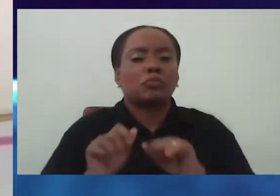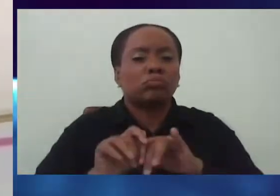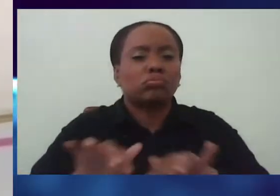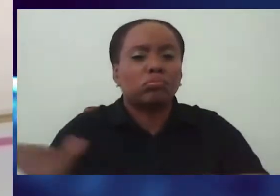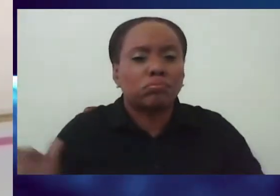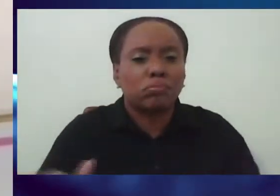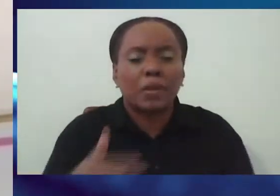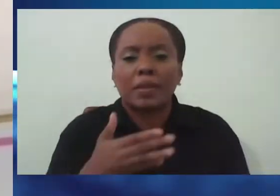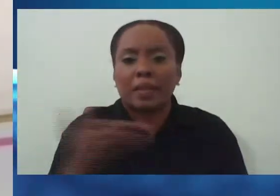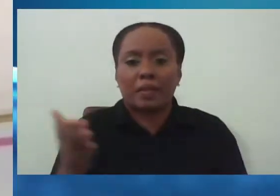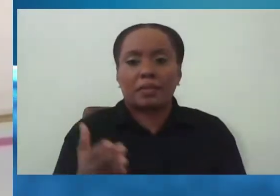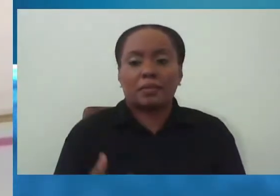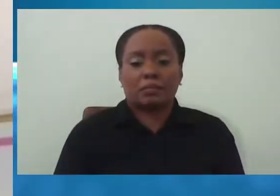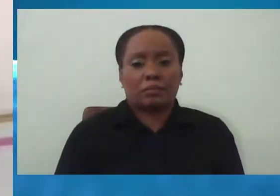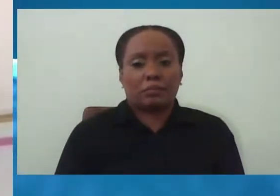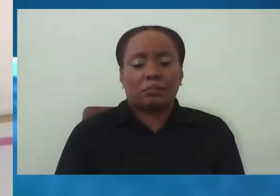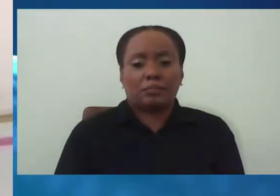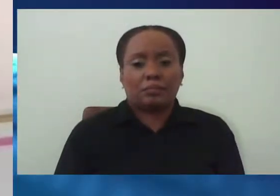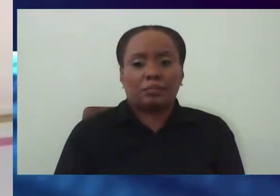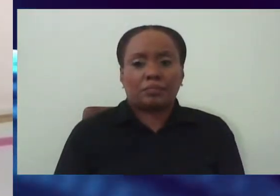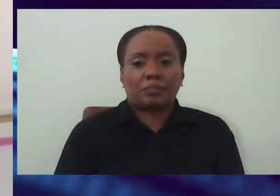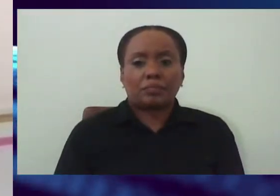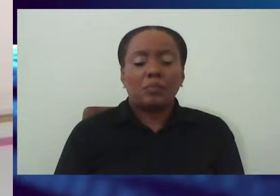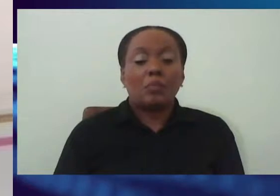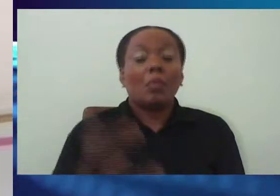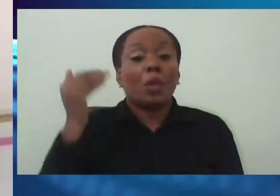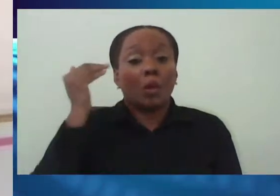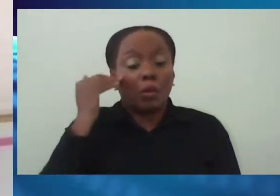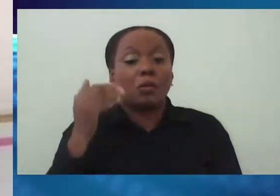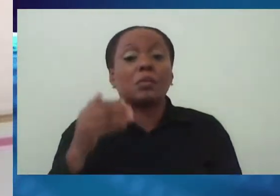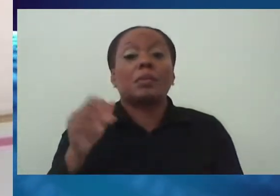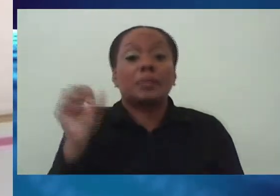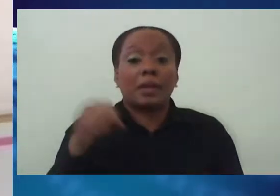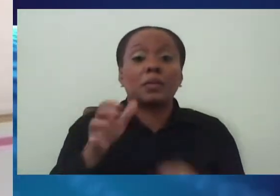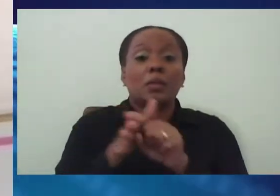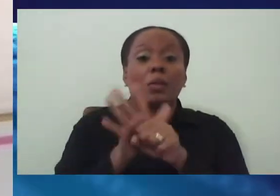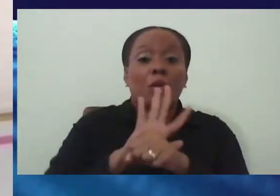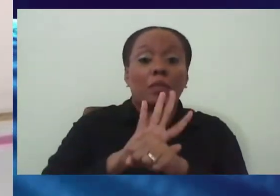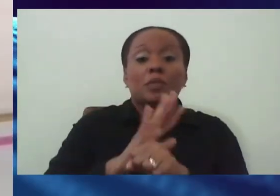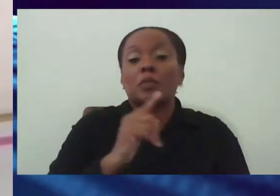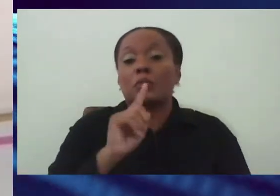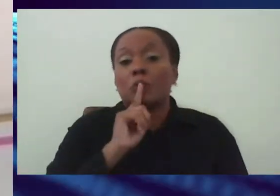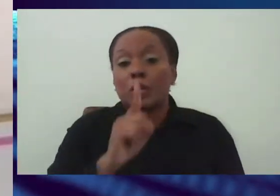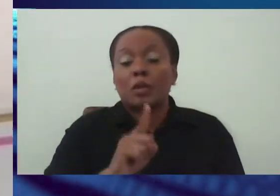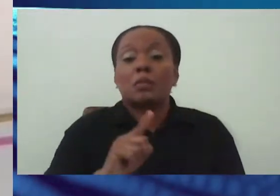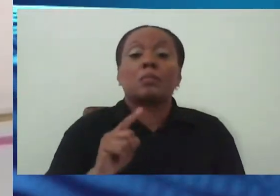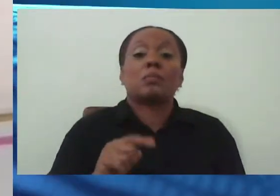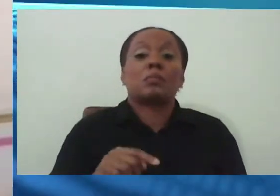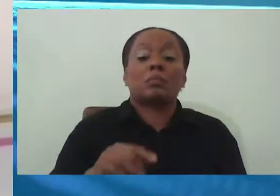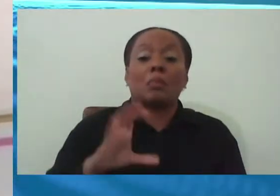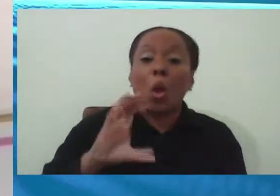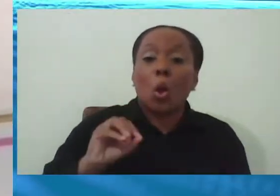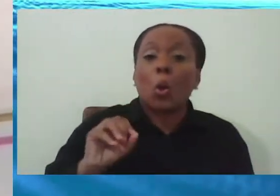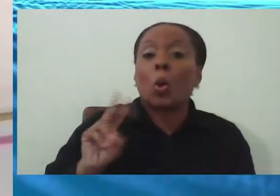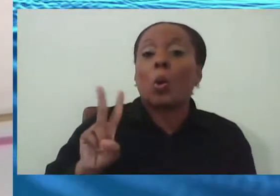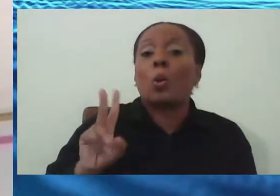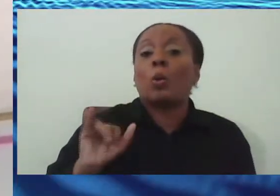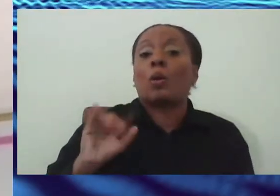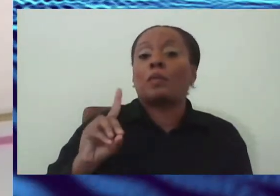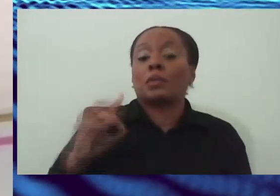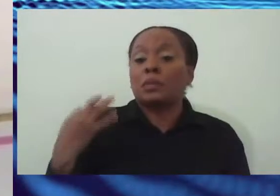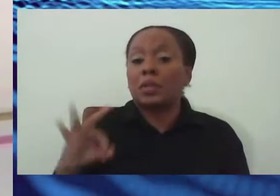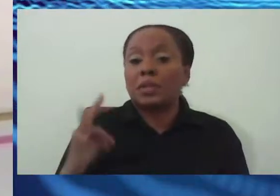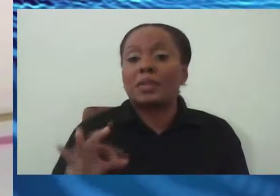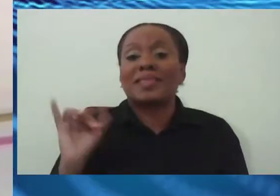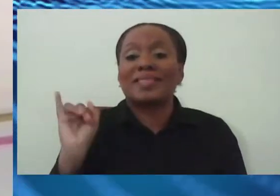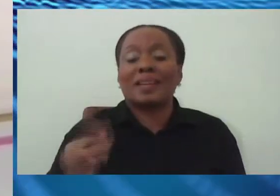COVID, the SARS-CoV-2 virus exists. COVID-19 disease in and of itself is a disease